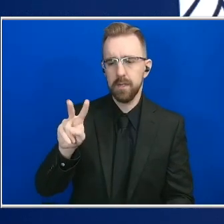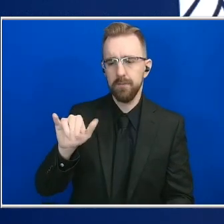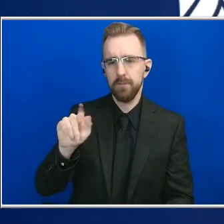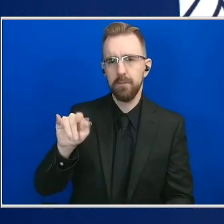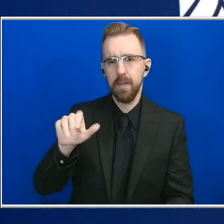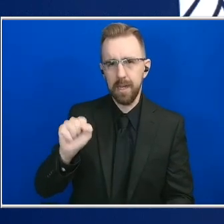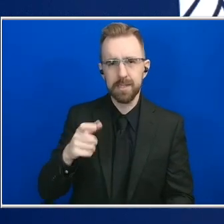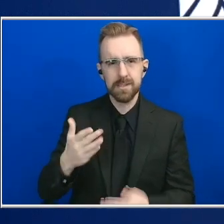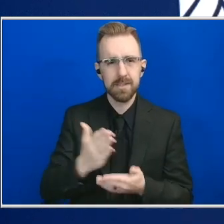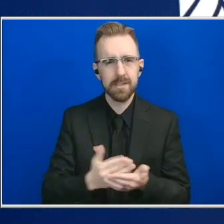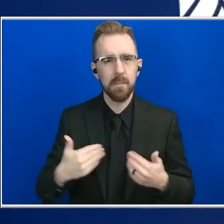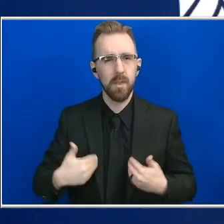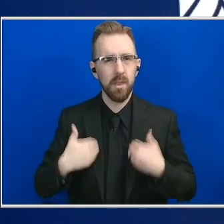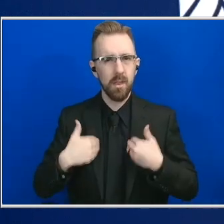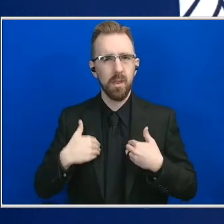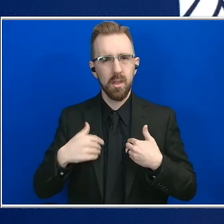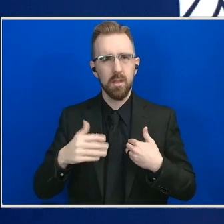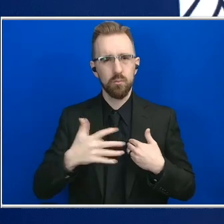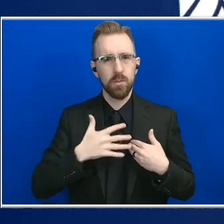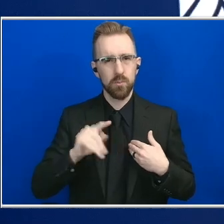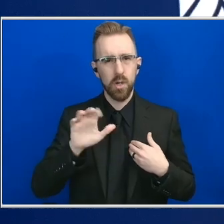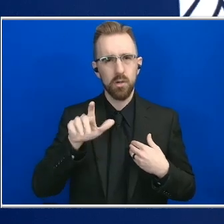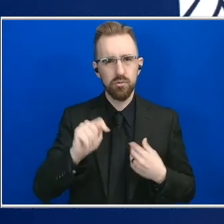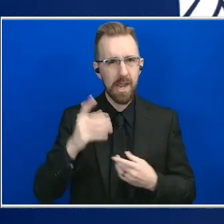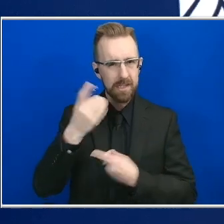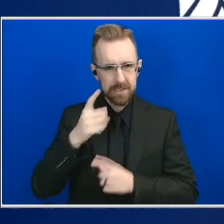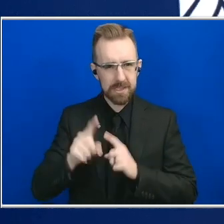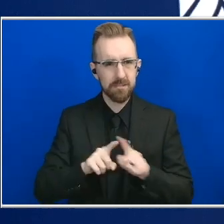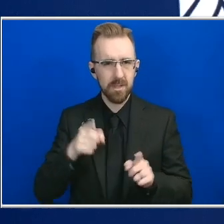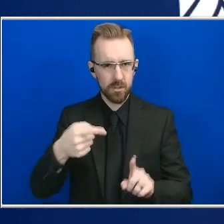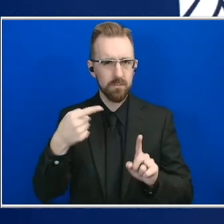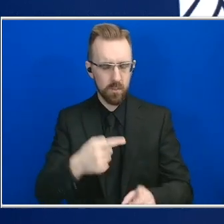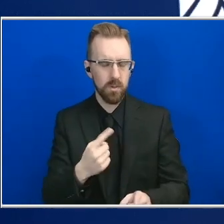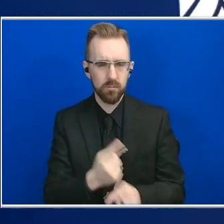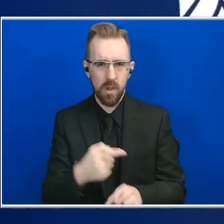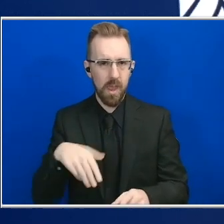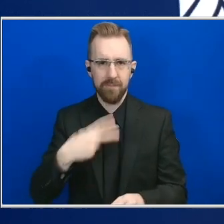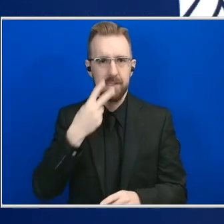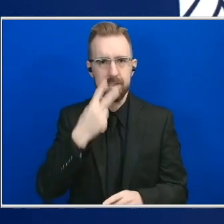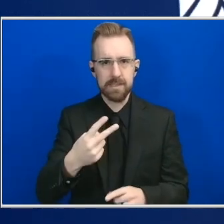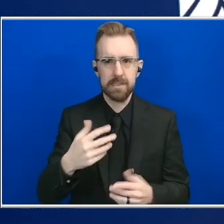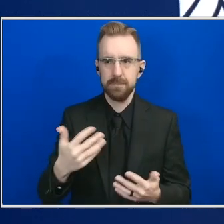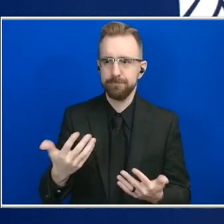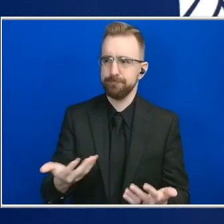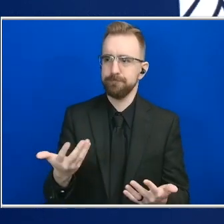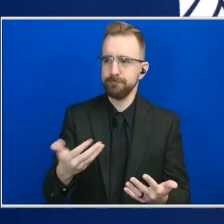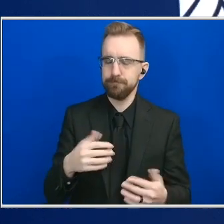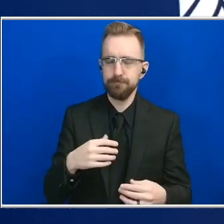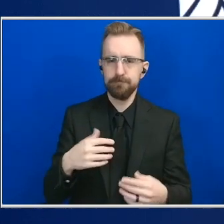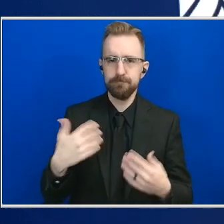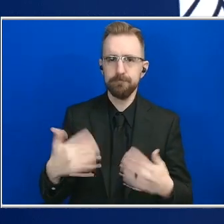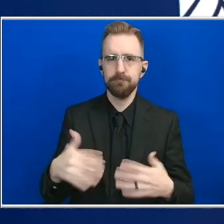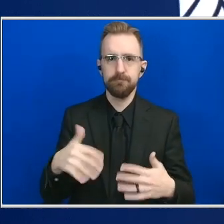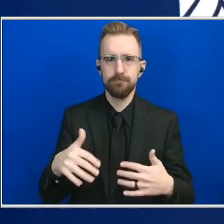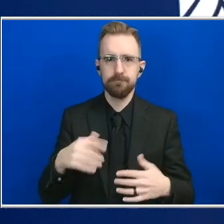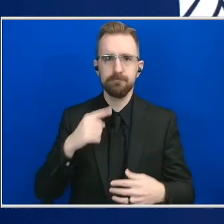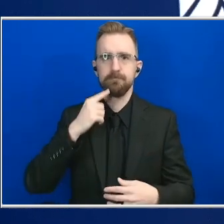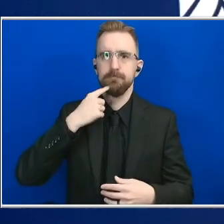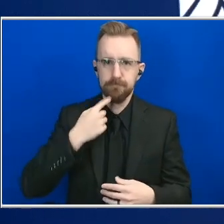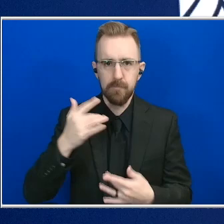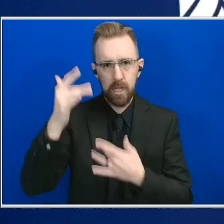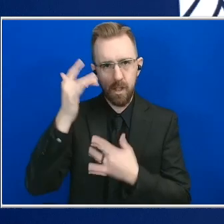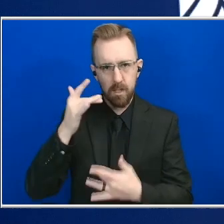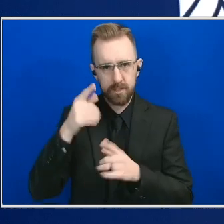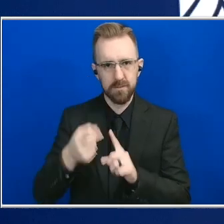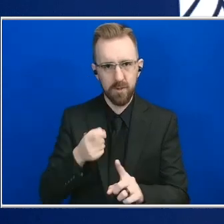disease, but I think you're exactly right. To your point, Steve, we haven't seen a great amount of critical illness from this